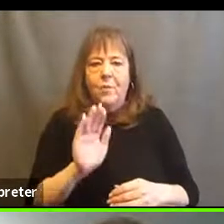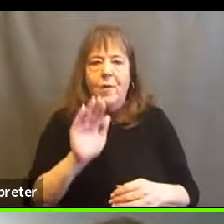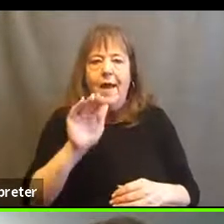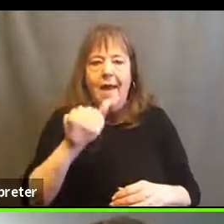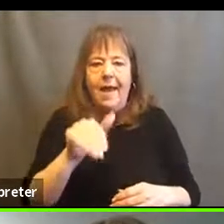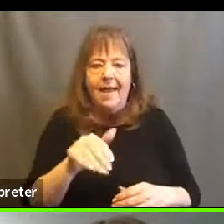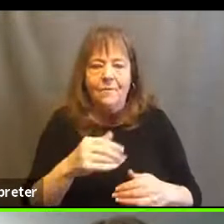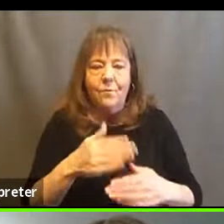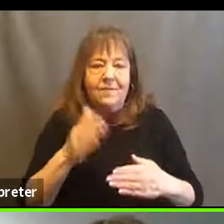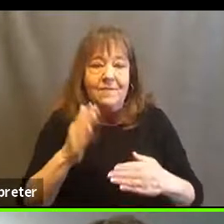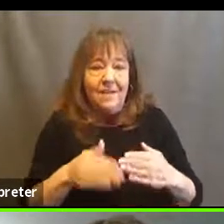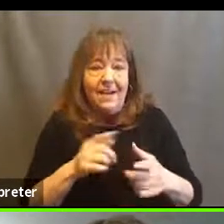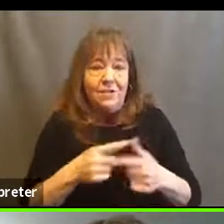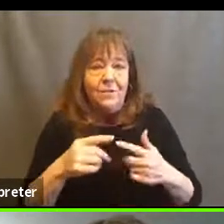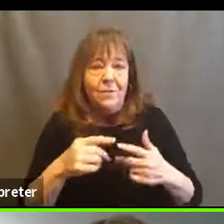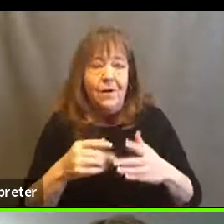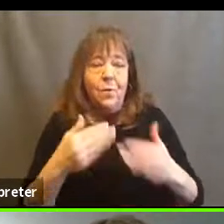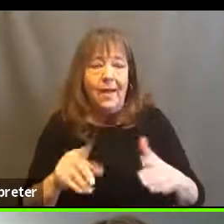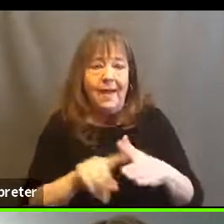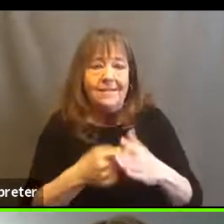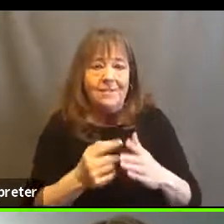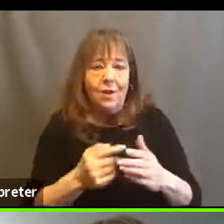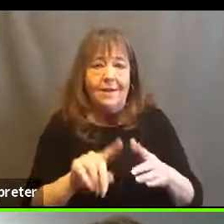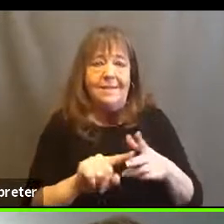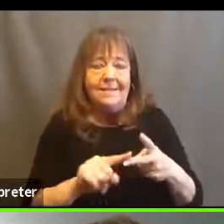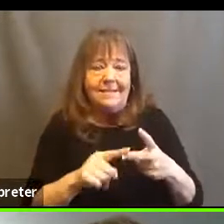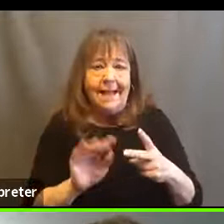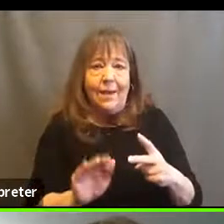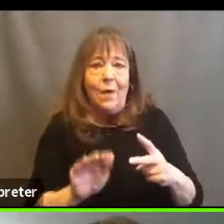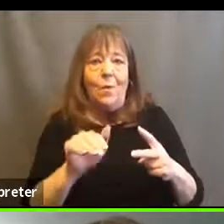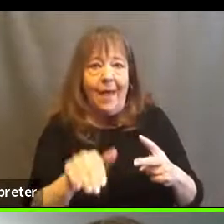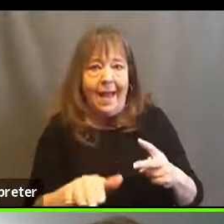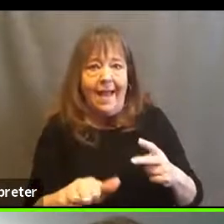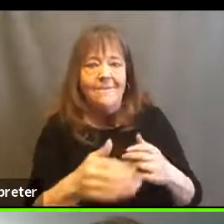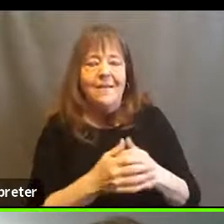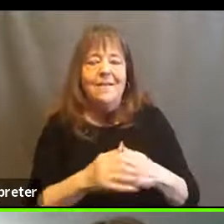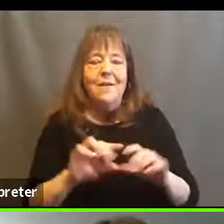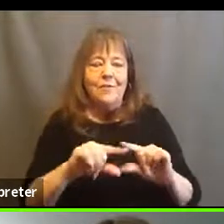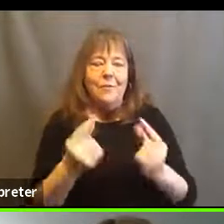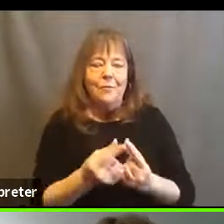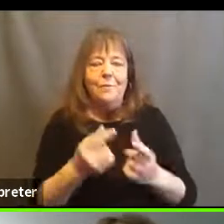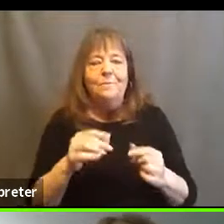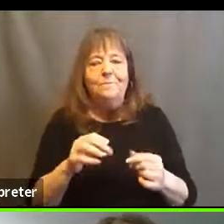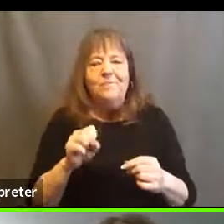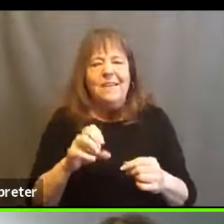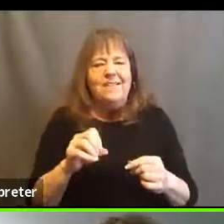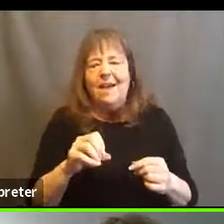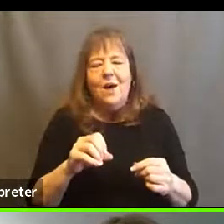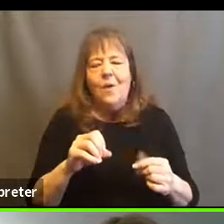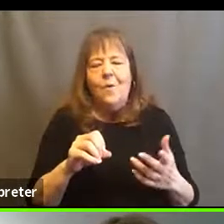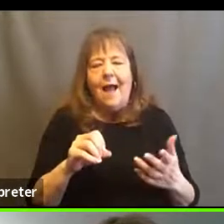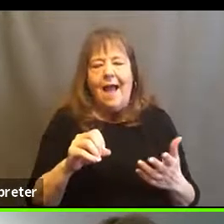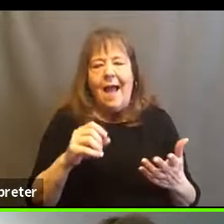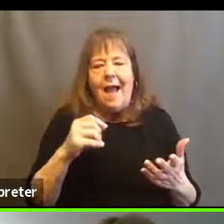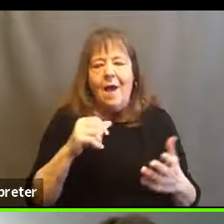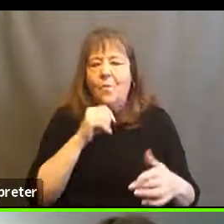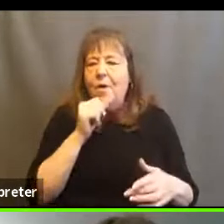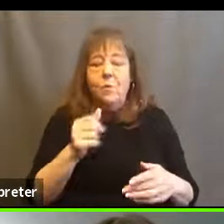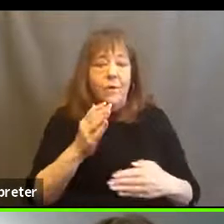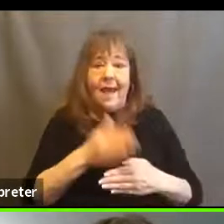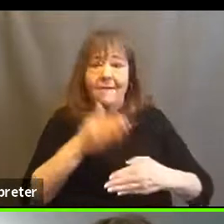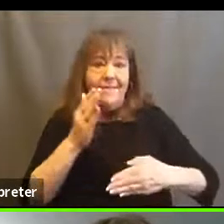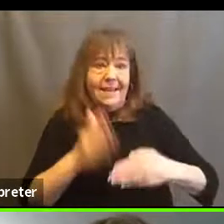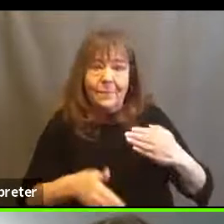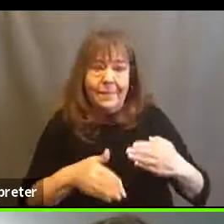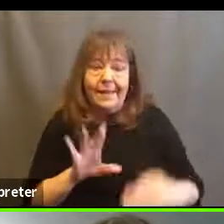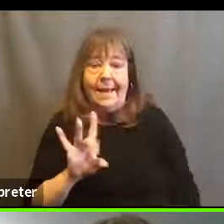I can't answer that for sure. I would imagine that we won't have to finish all of